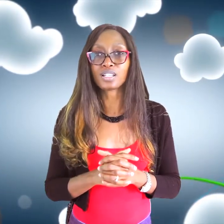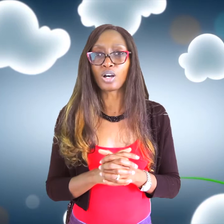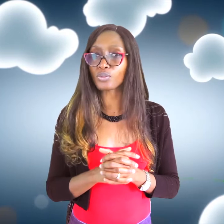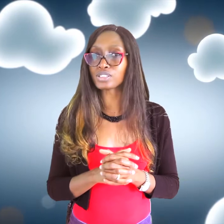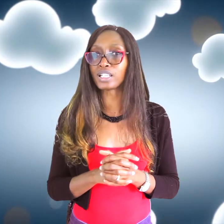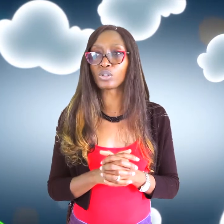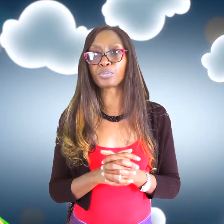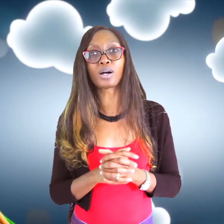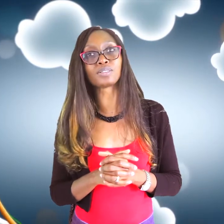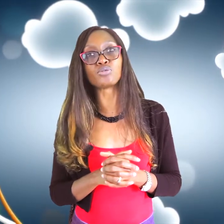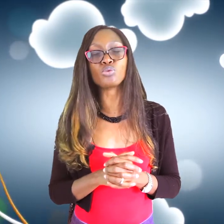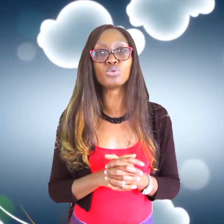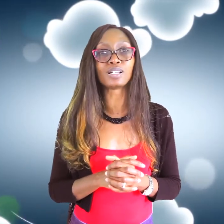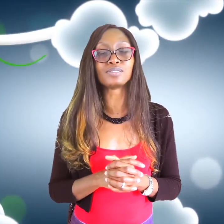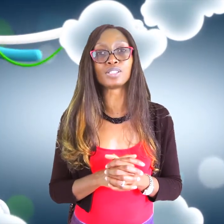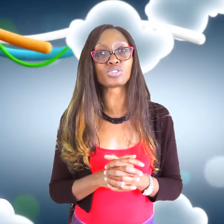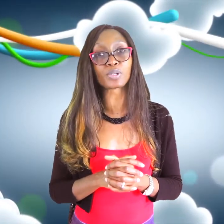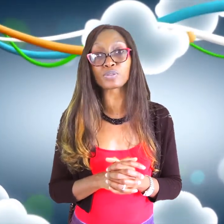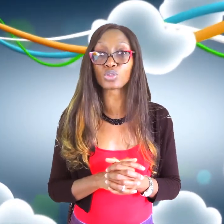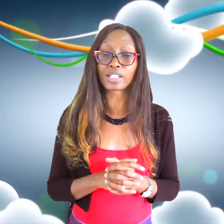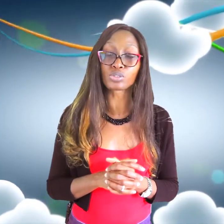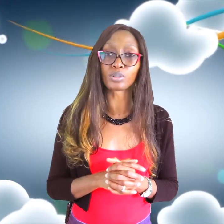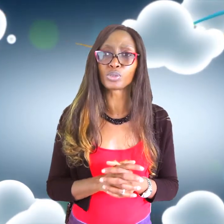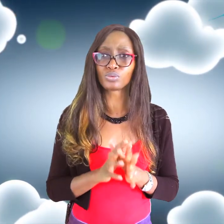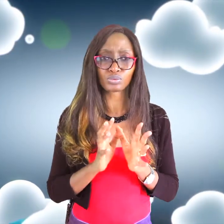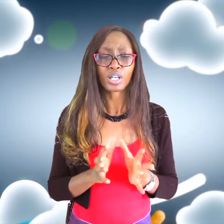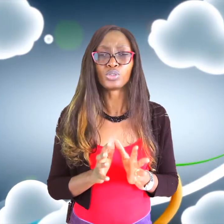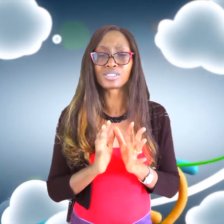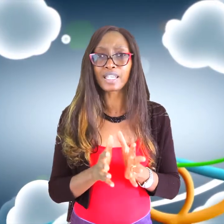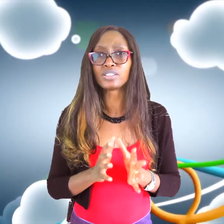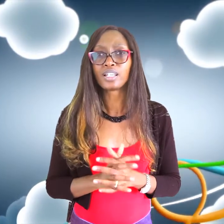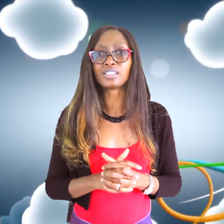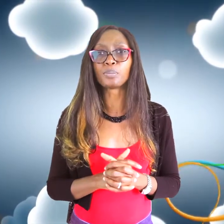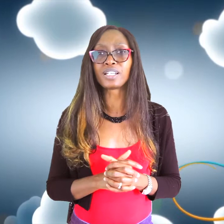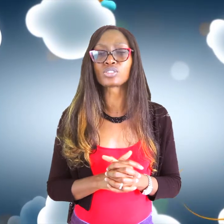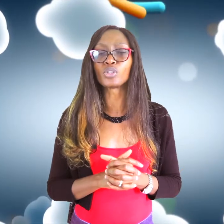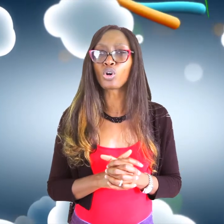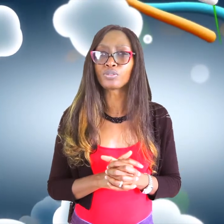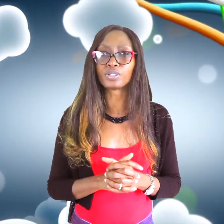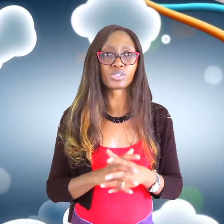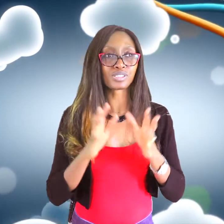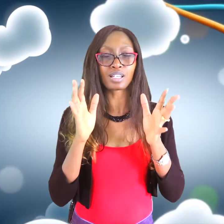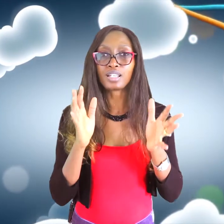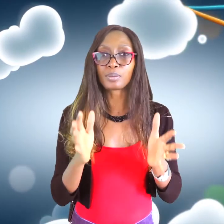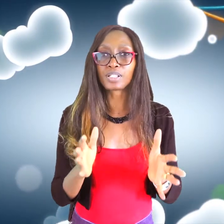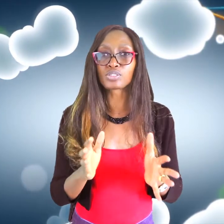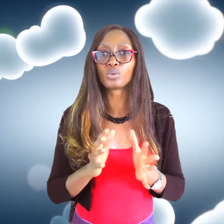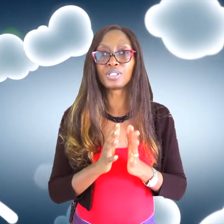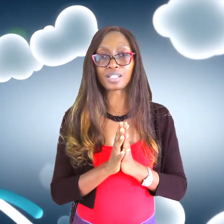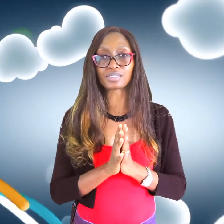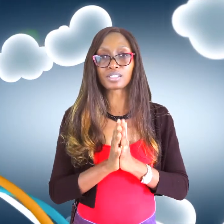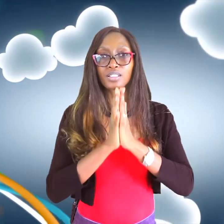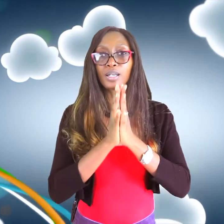focus. Of course, and you're not proud and rude and disrespectful to your lecturer. But you stay in the place of your covering, which is a